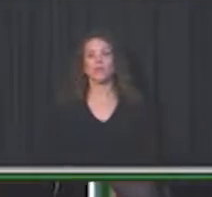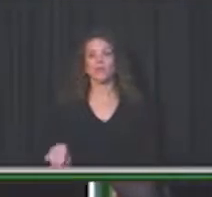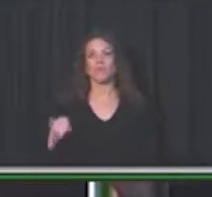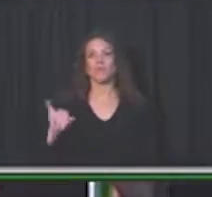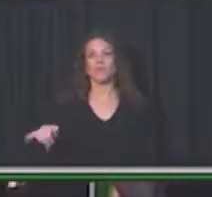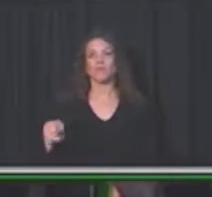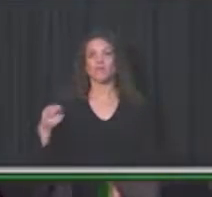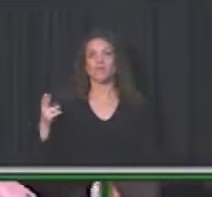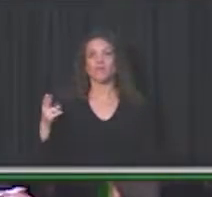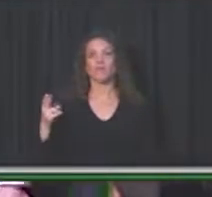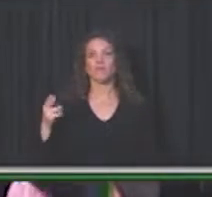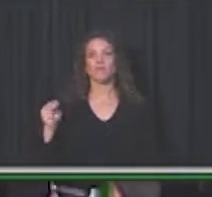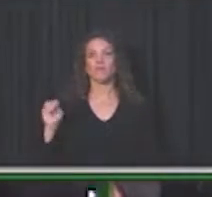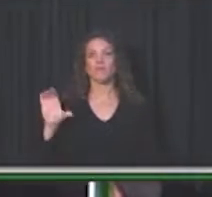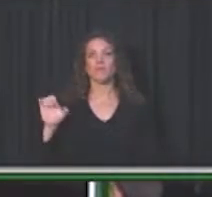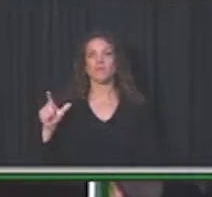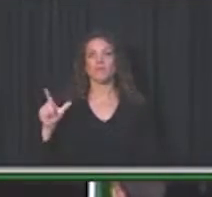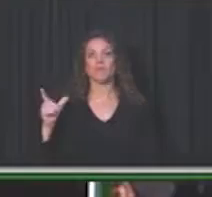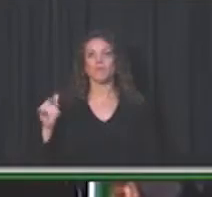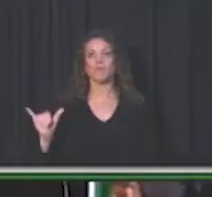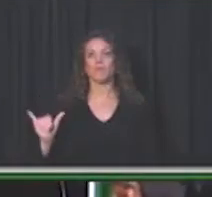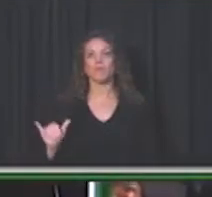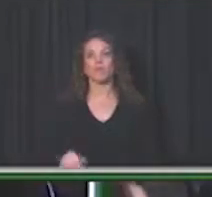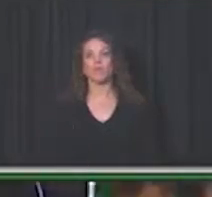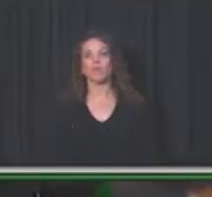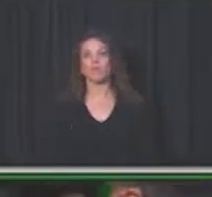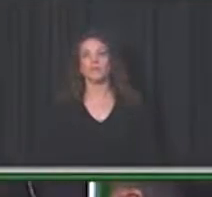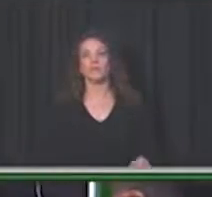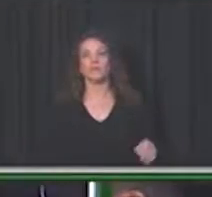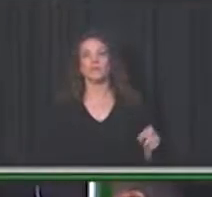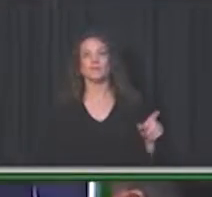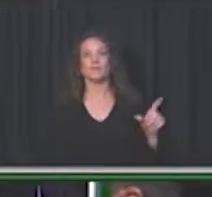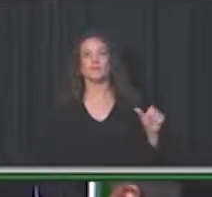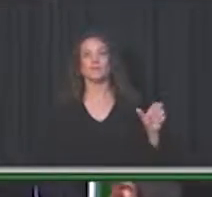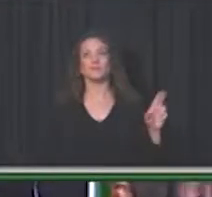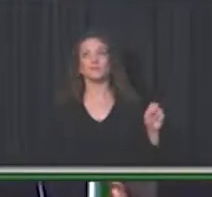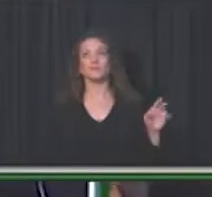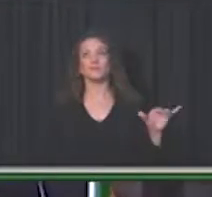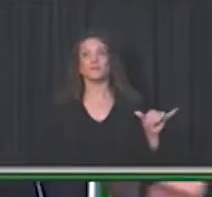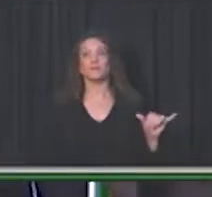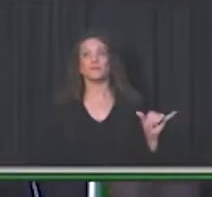Joseph McCarley. Marshall Lawrence Ayer.